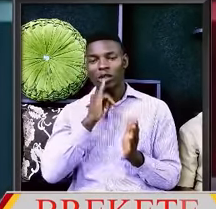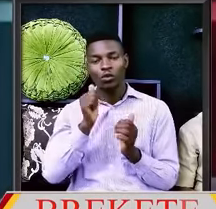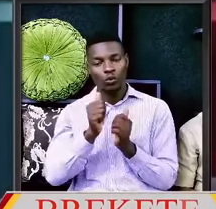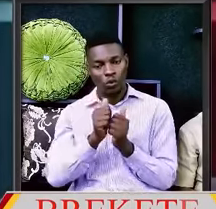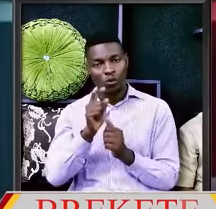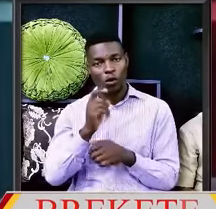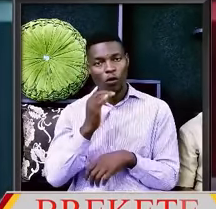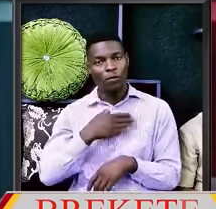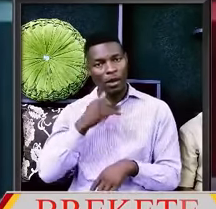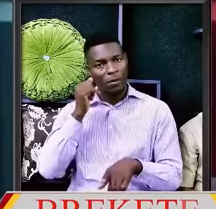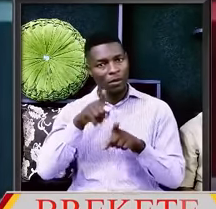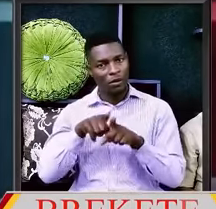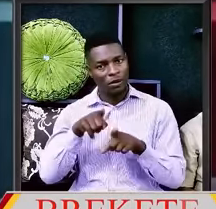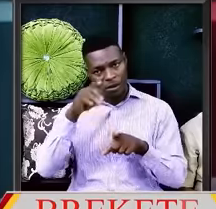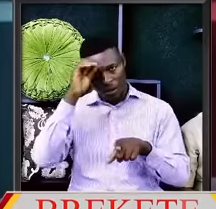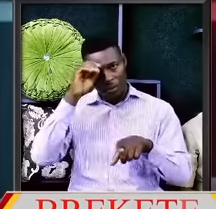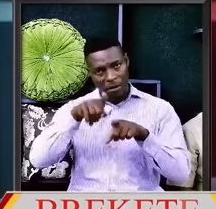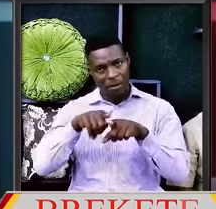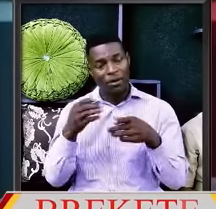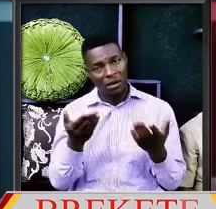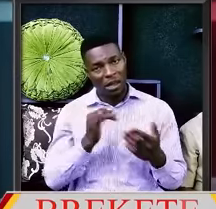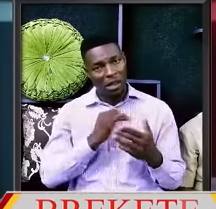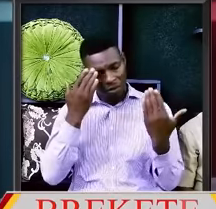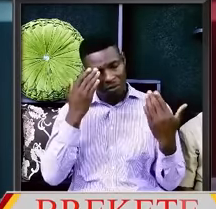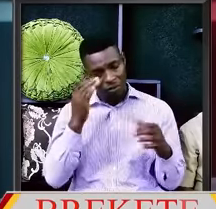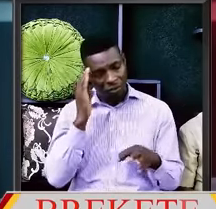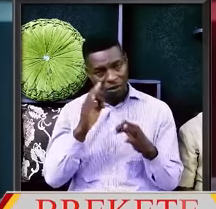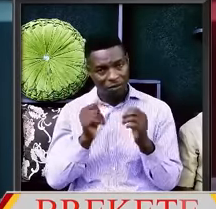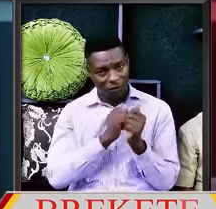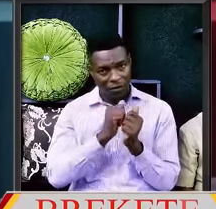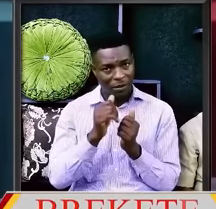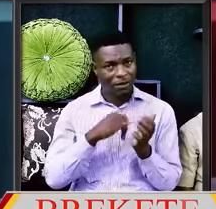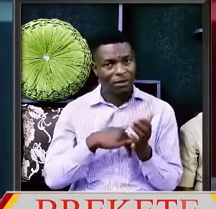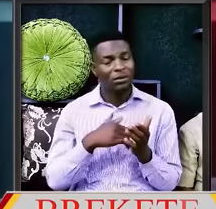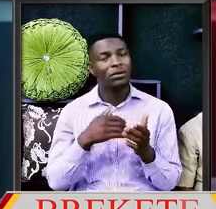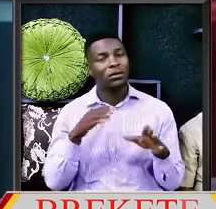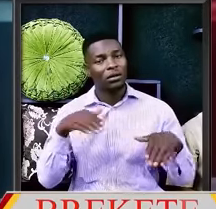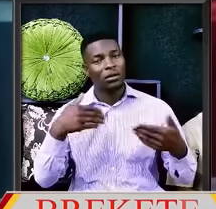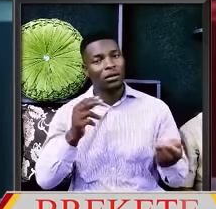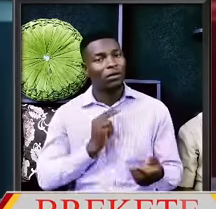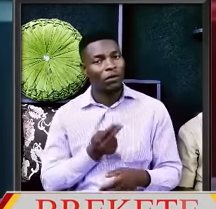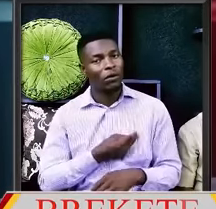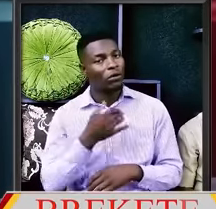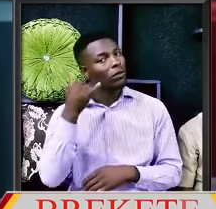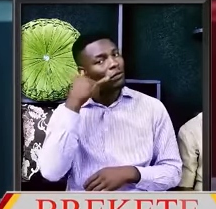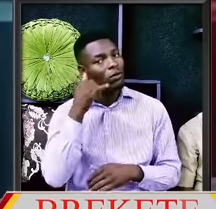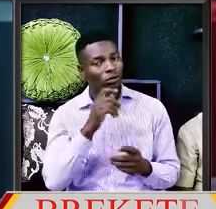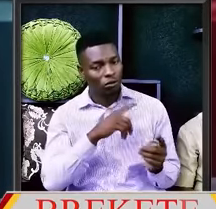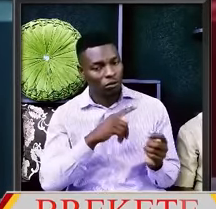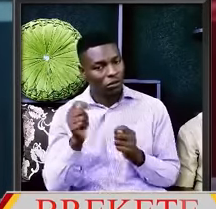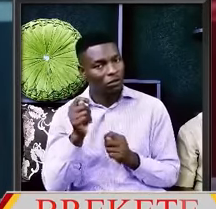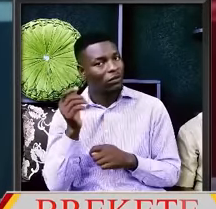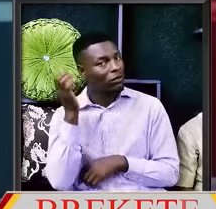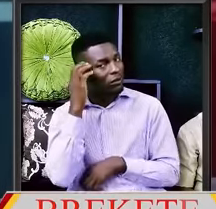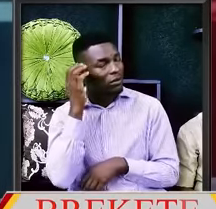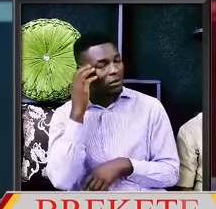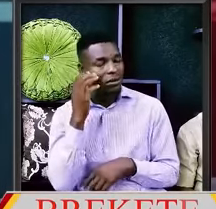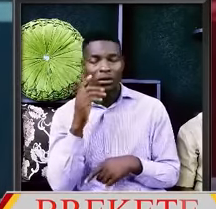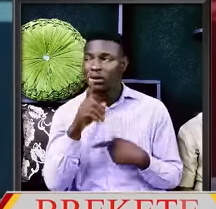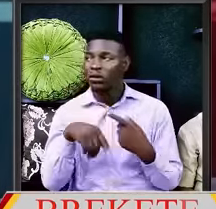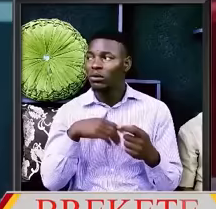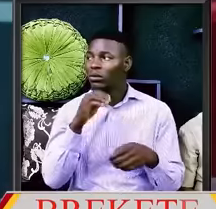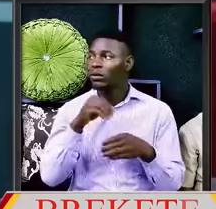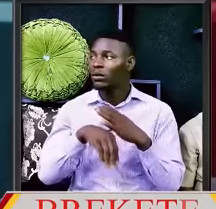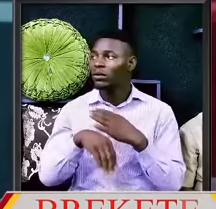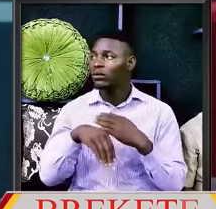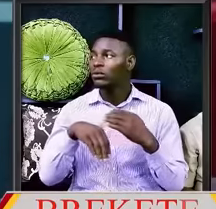to one of your workers. Give us the phone now. Make them transfer and make we hear. Go into the